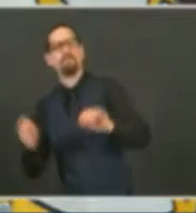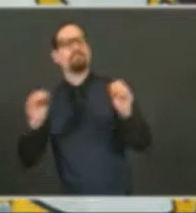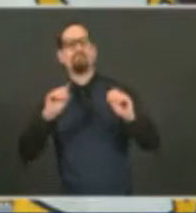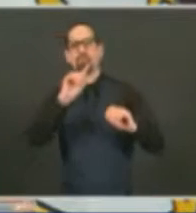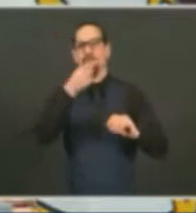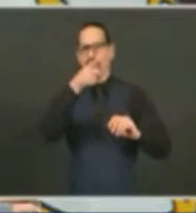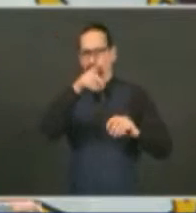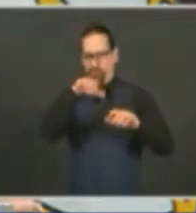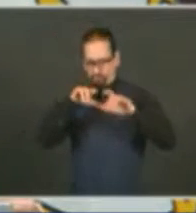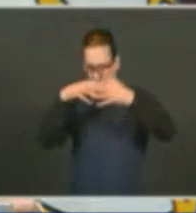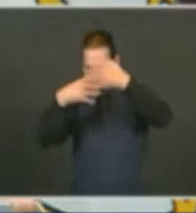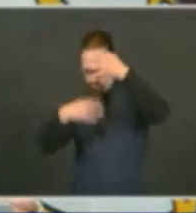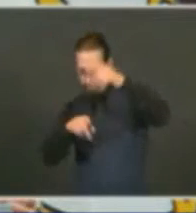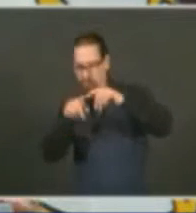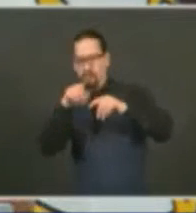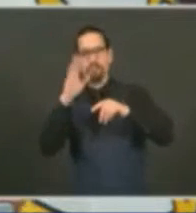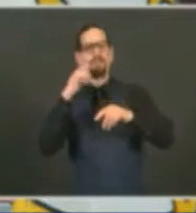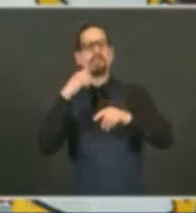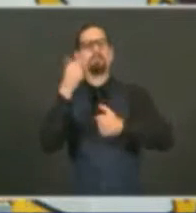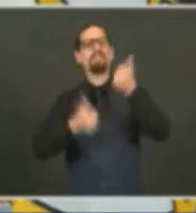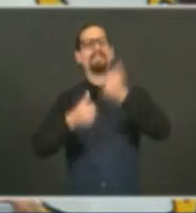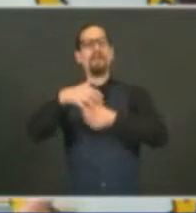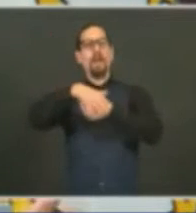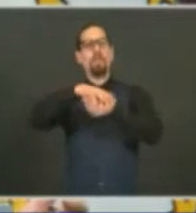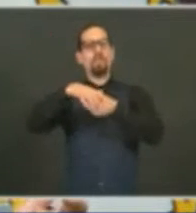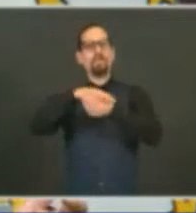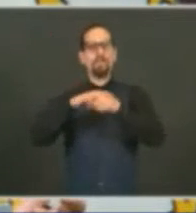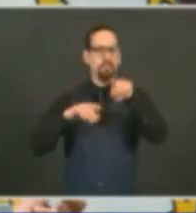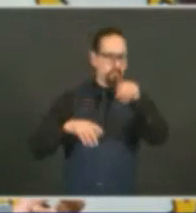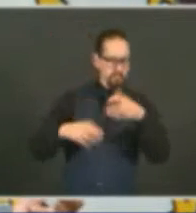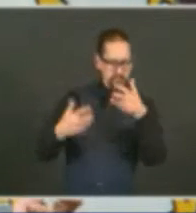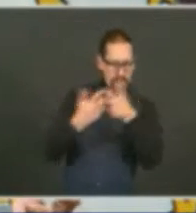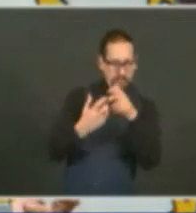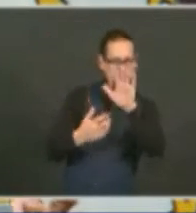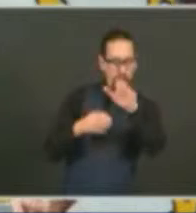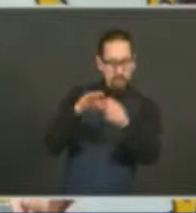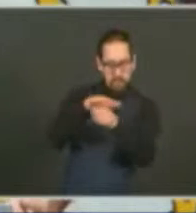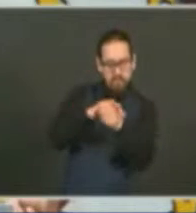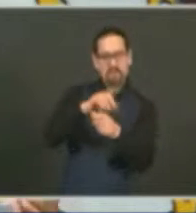If you're not feeling sick, I still want you to get a test,